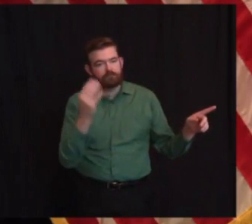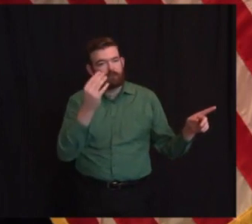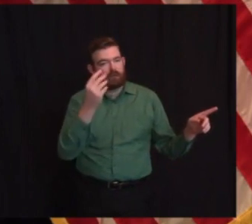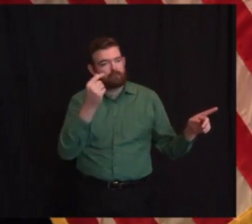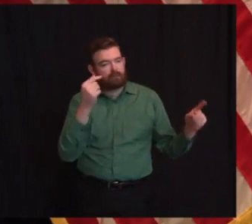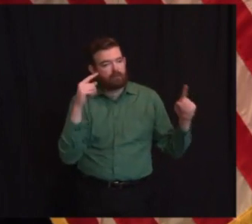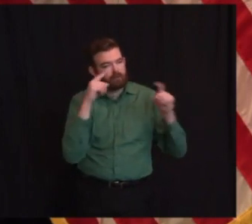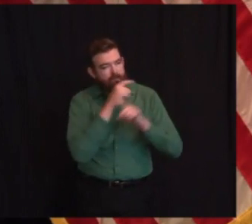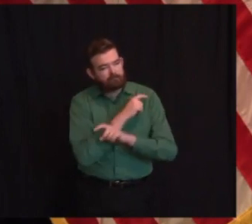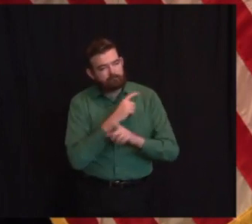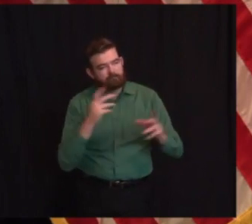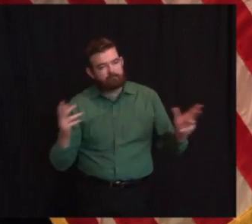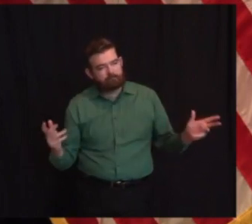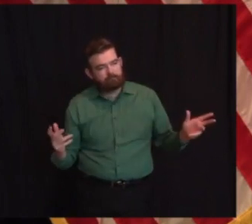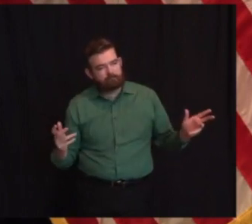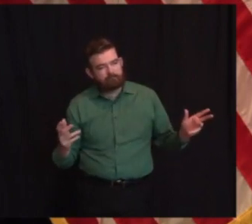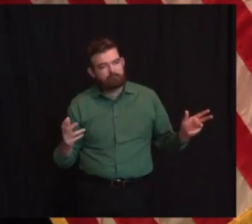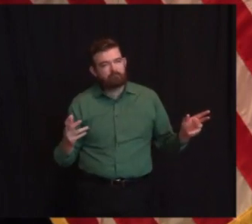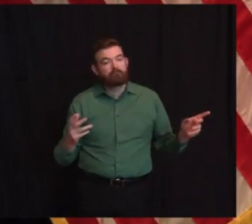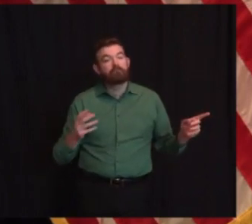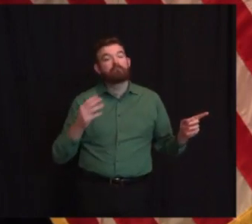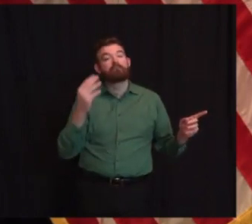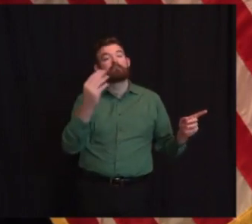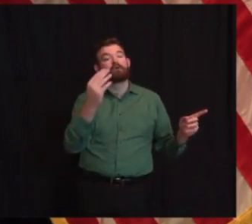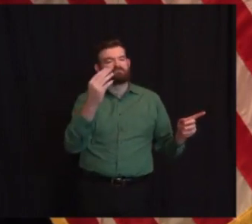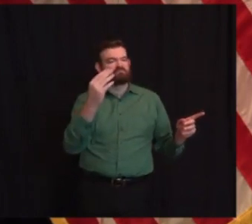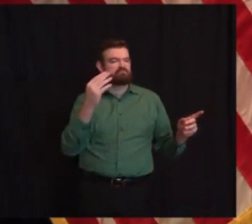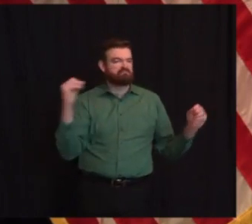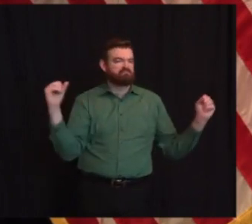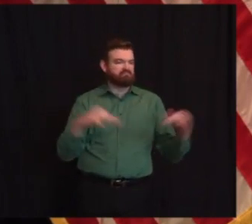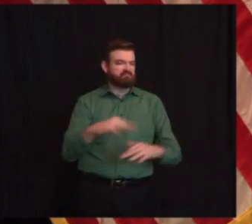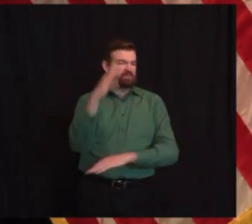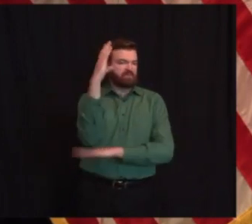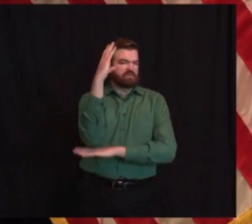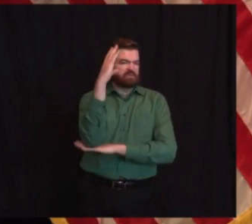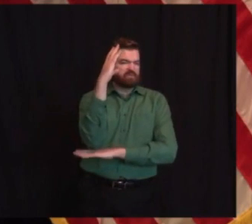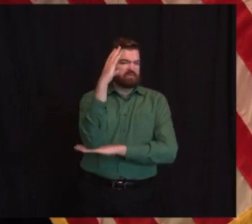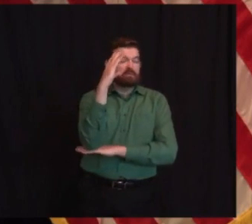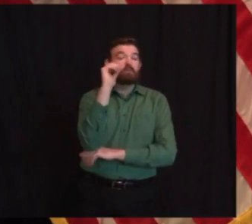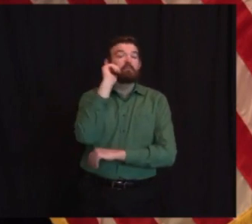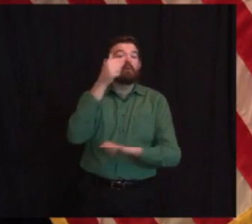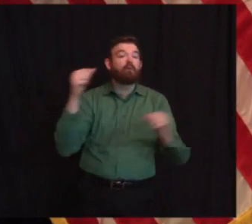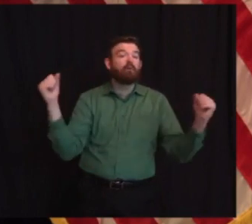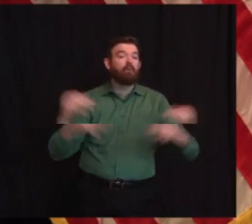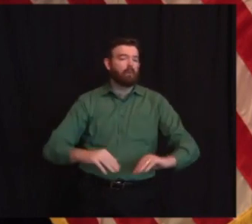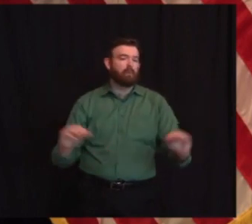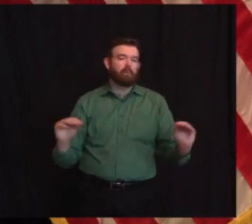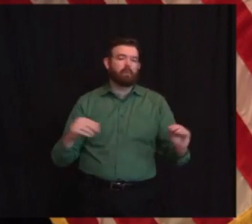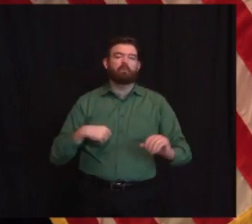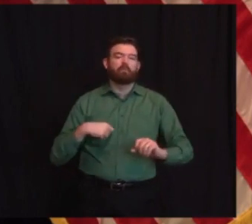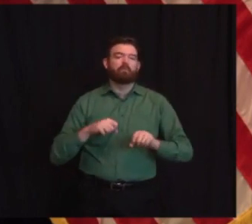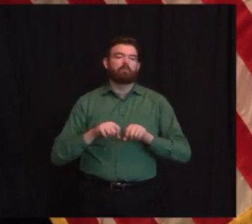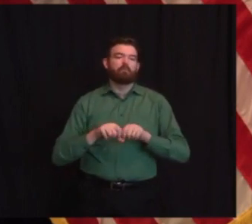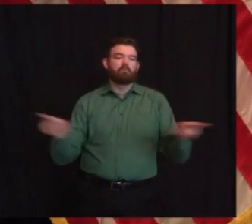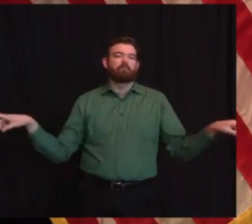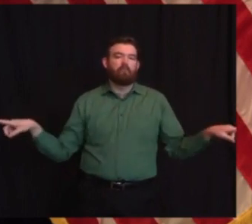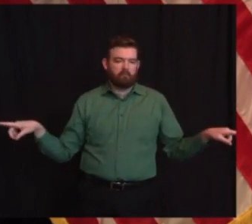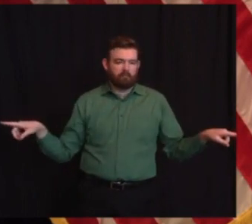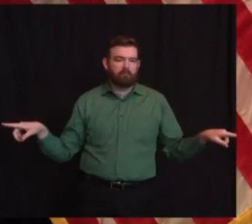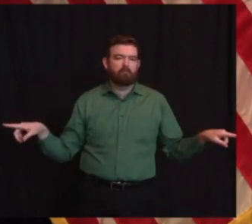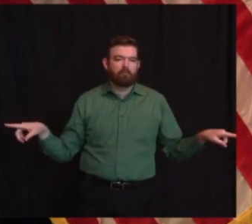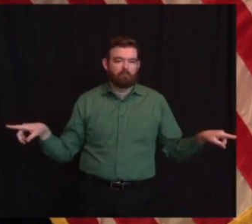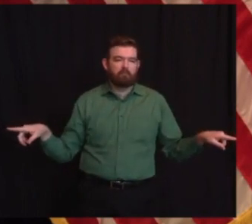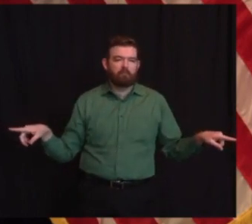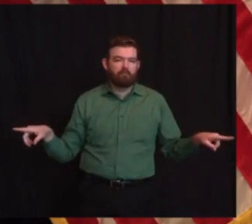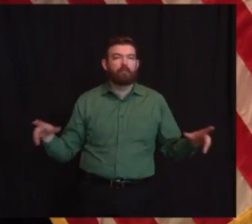see you here at noon on Monday. Tomorrow, we'll be with you electronically or on paper, unless we determine,